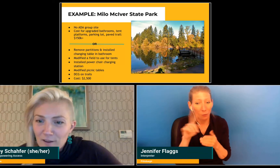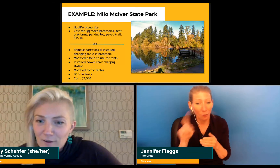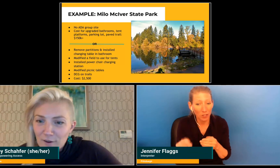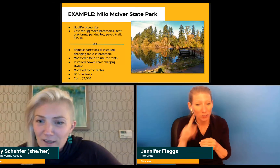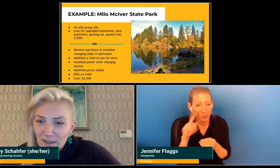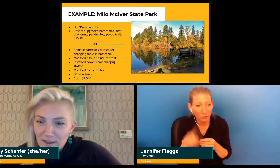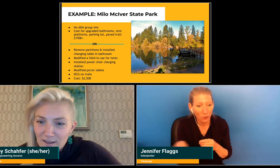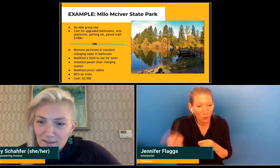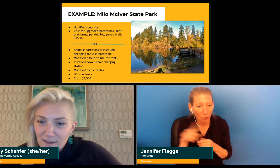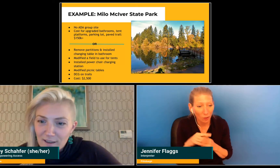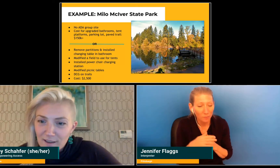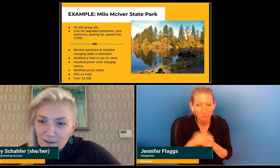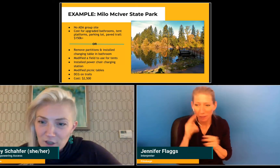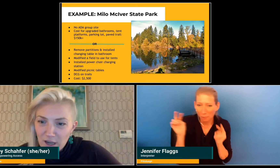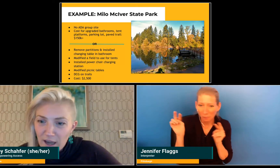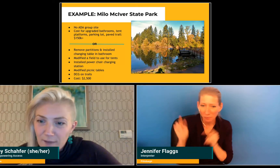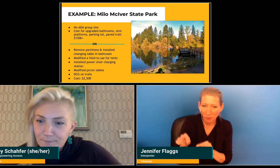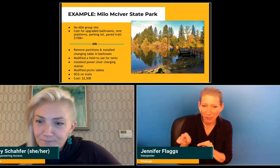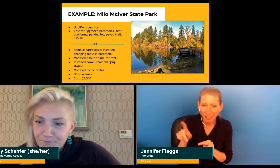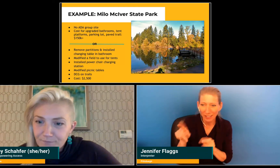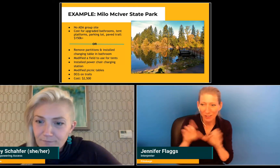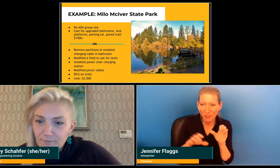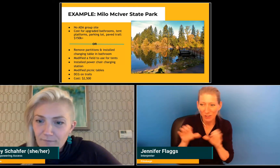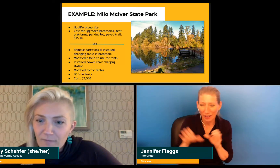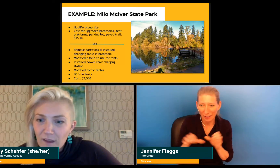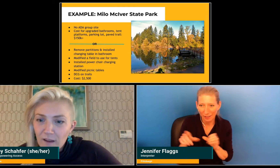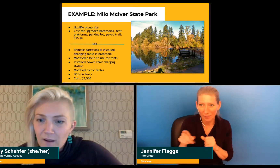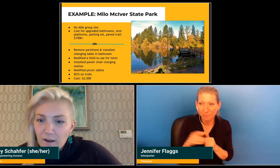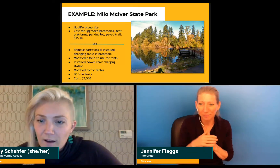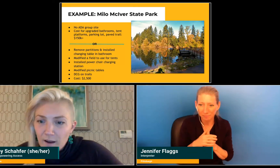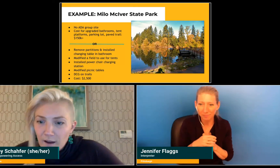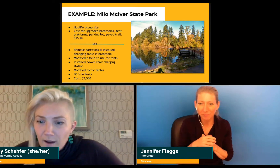I'm looking at the chat.